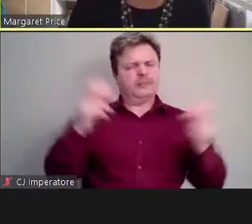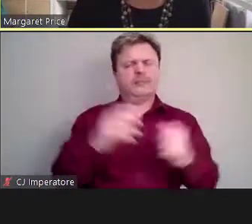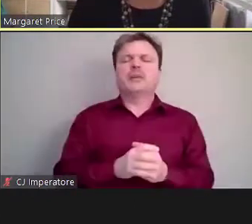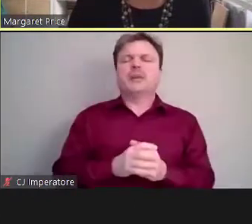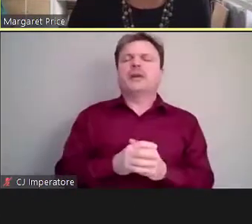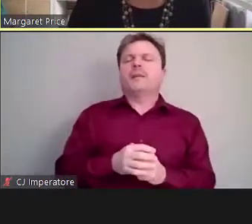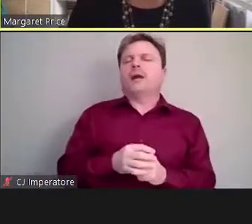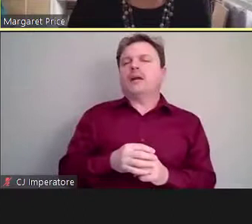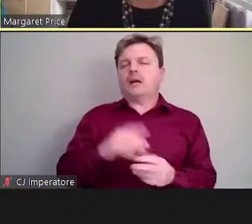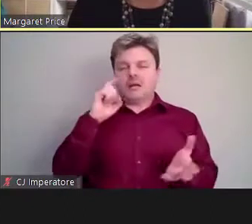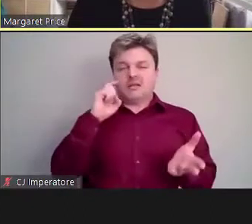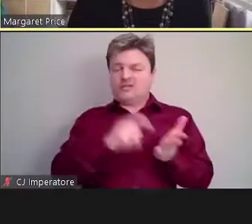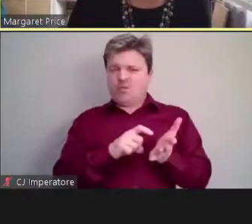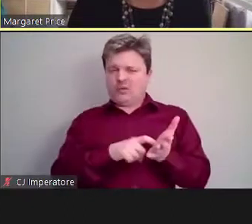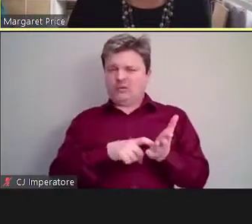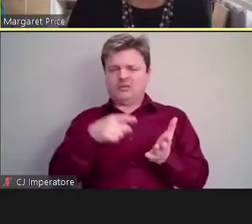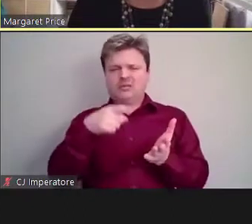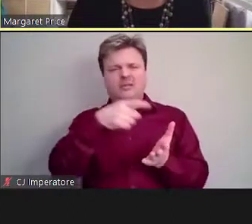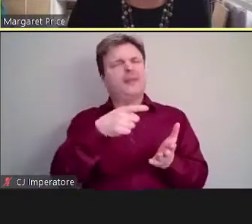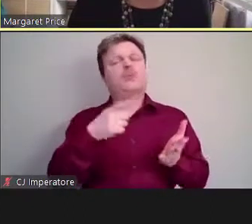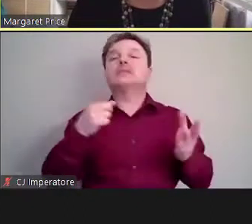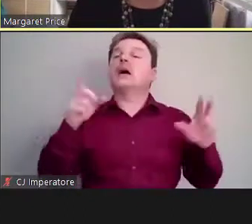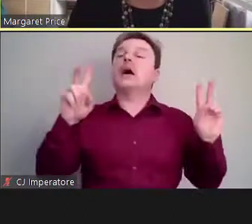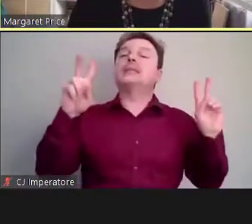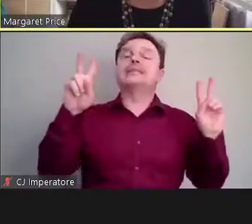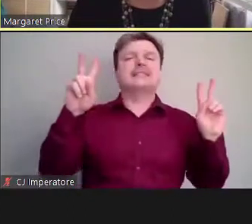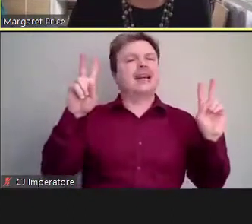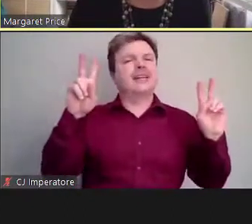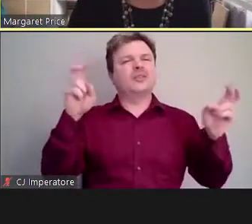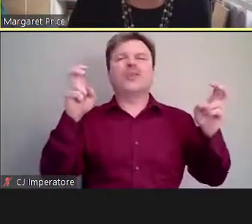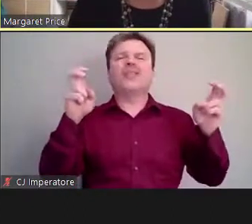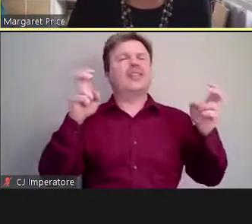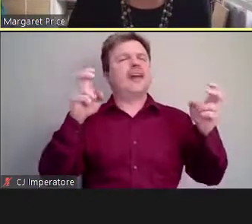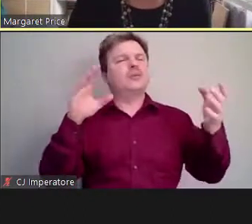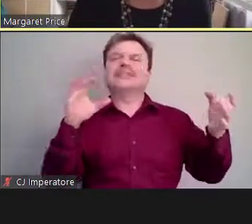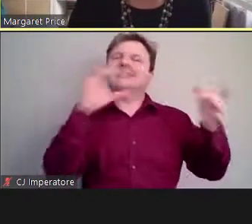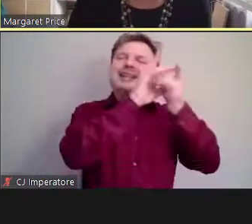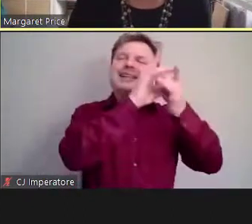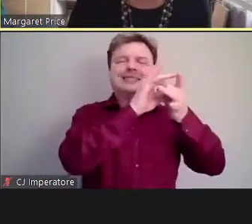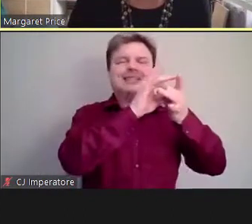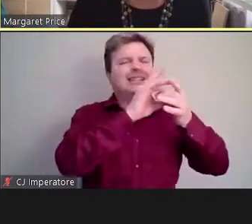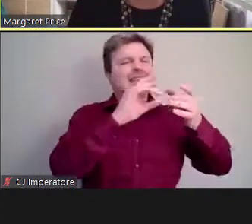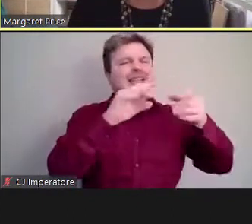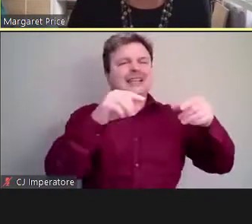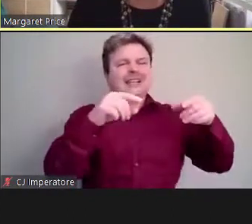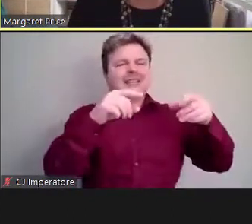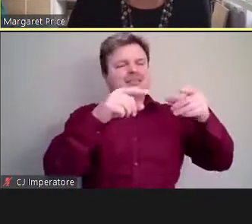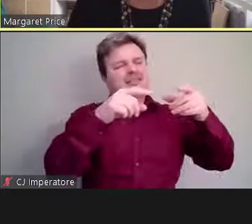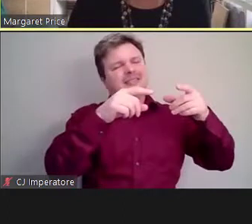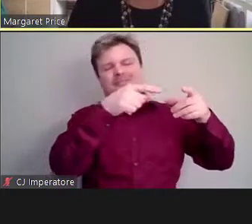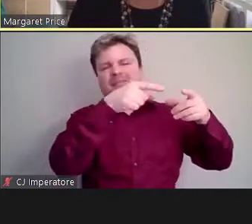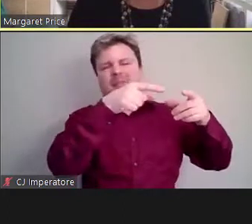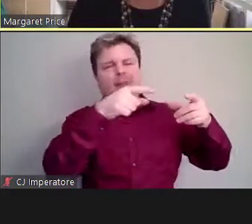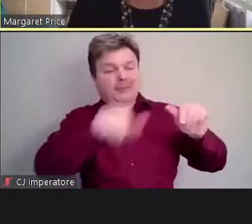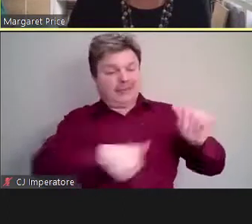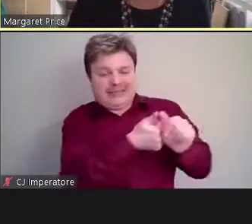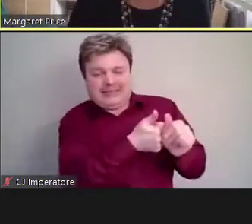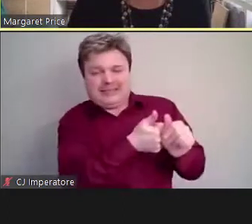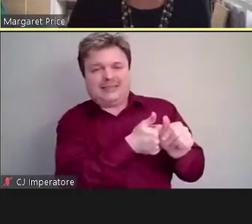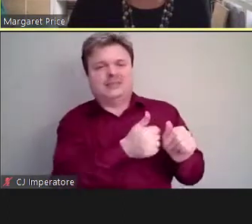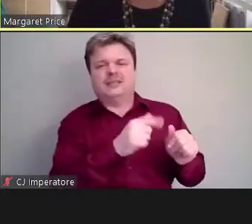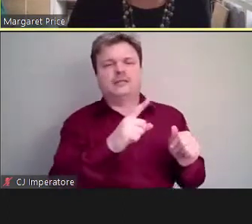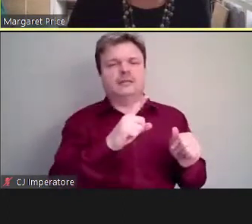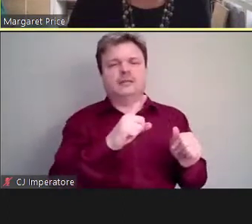top of some other entity that was not really functioning the way that a community of care is supposed to